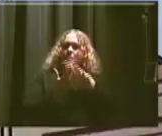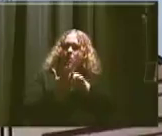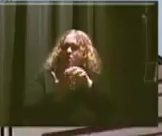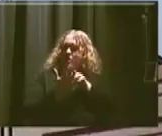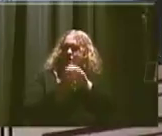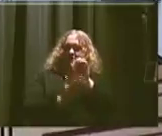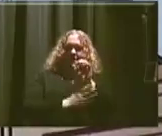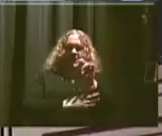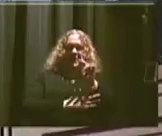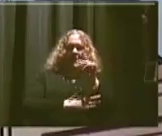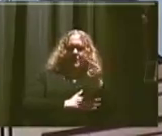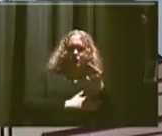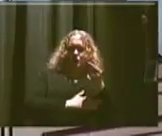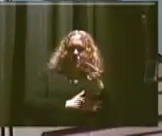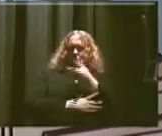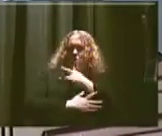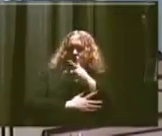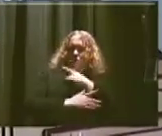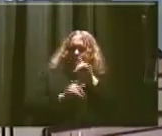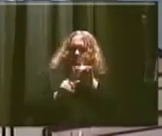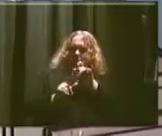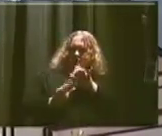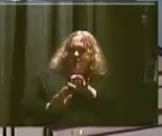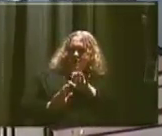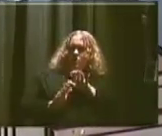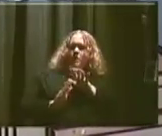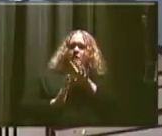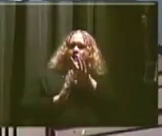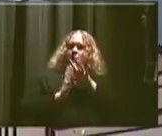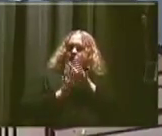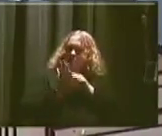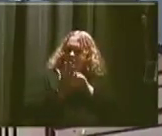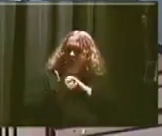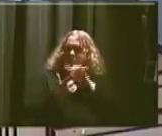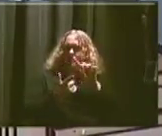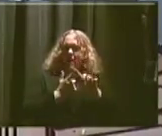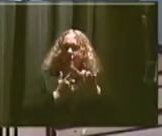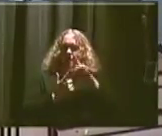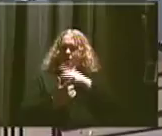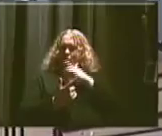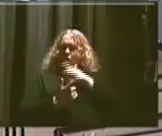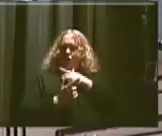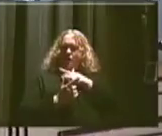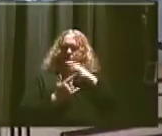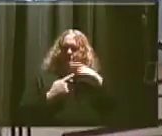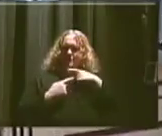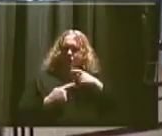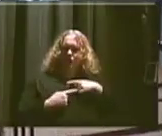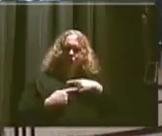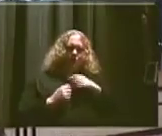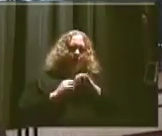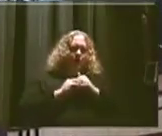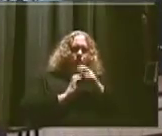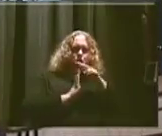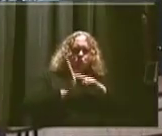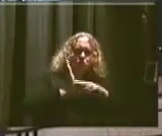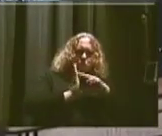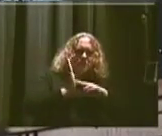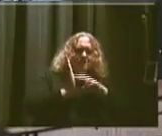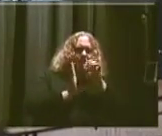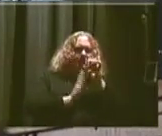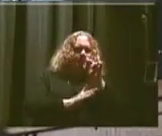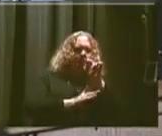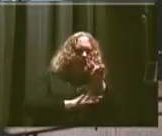is electrocardiogram. We learn about the anatomy of the heart, how to read EKGs, how to properly place leads